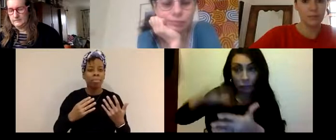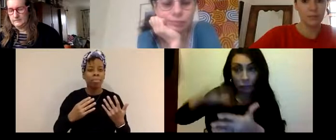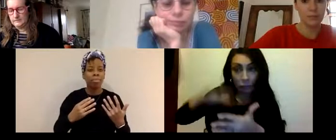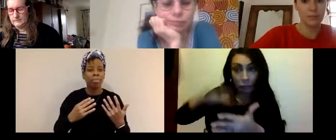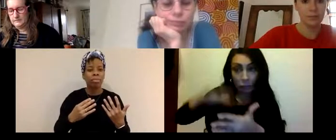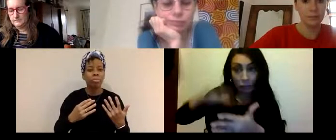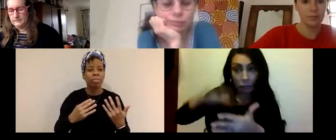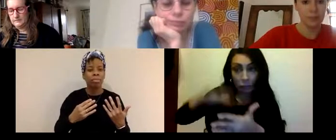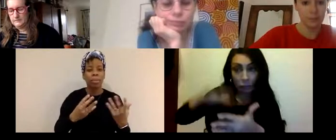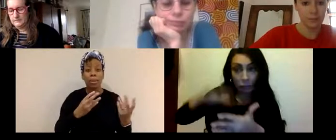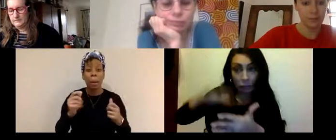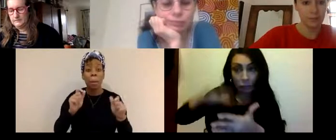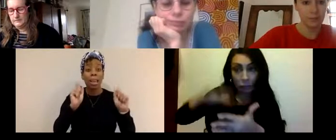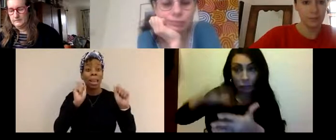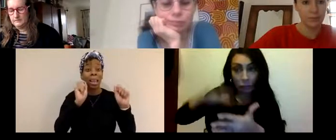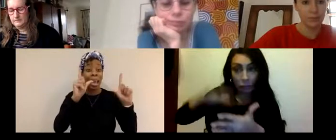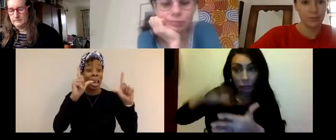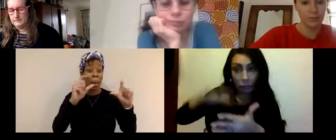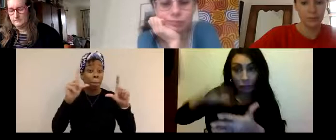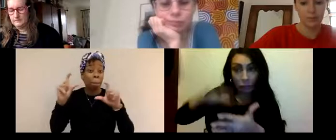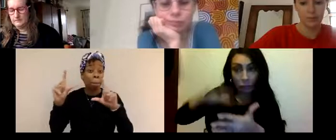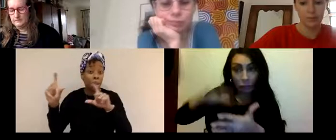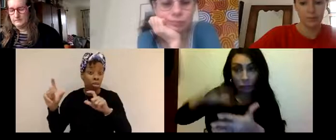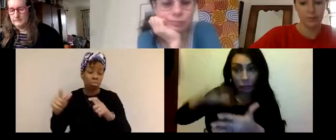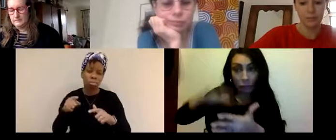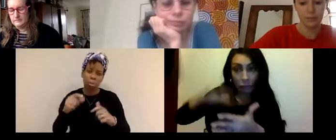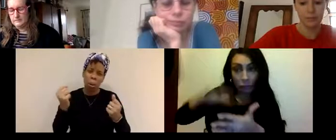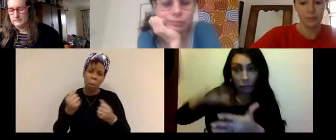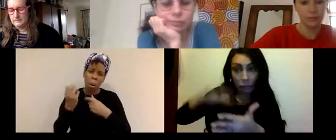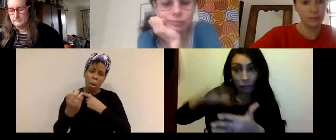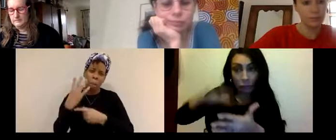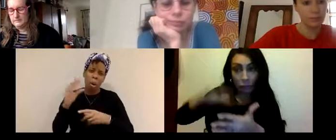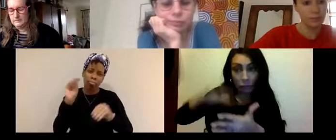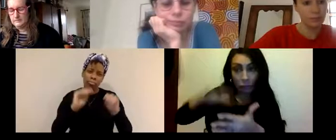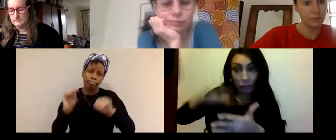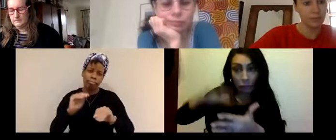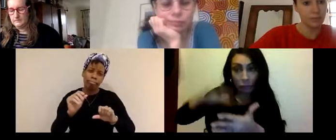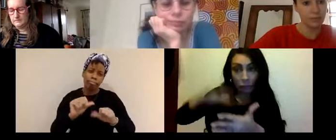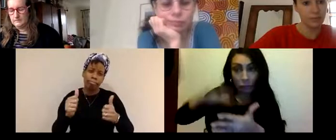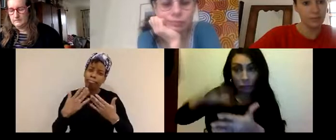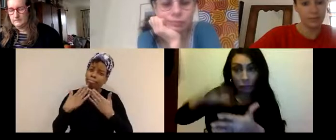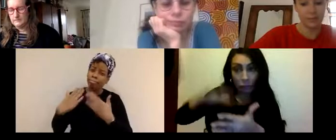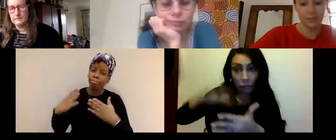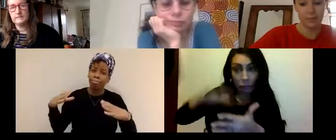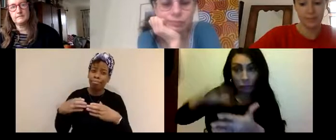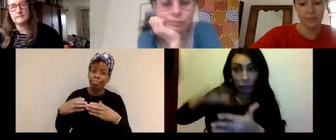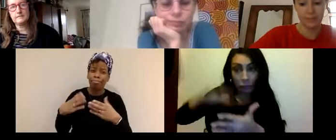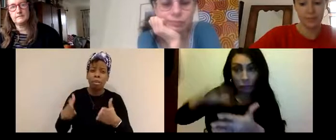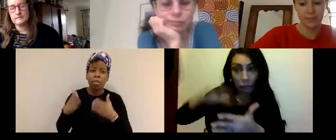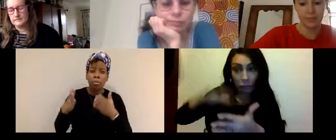some of the images, which, I mean, I think the PowerPoint was beautifully put together. Thank you so much to the team at the